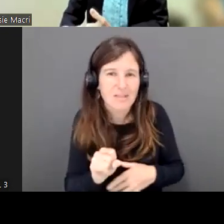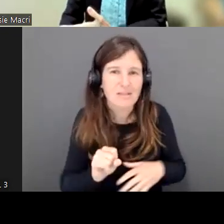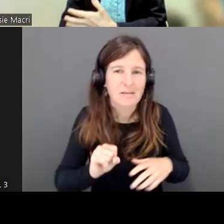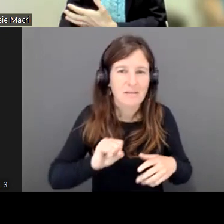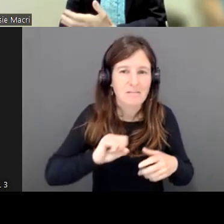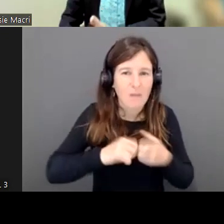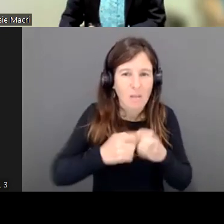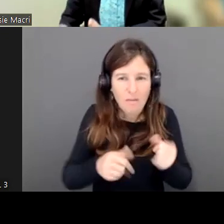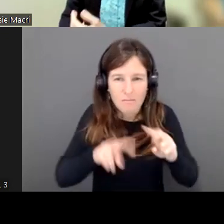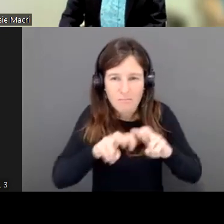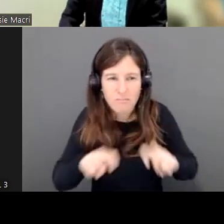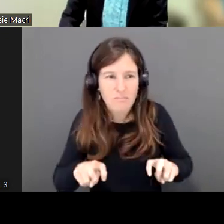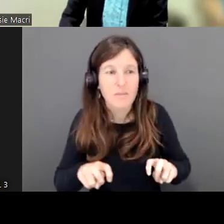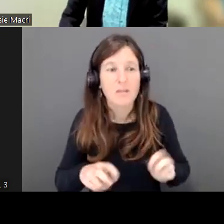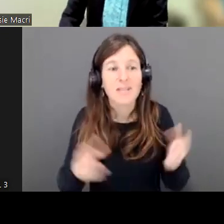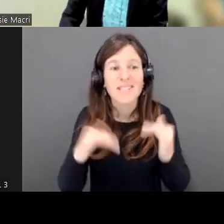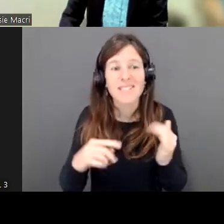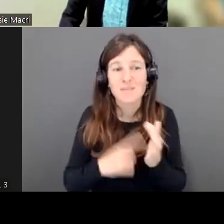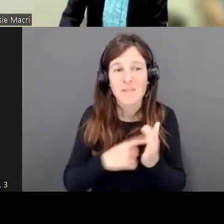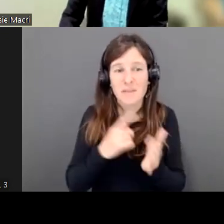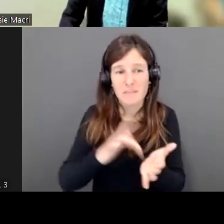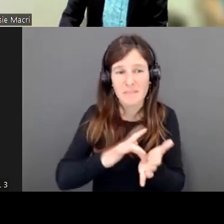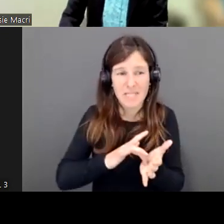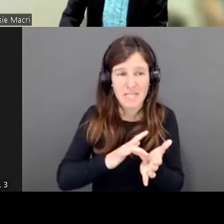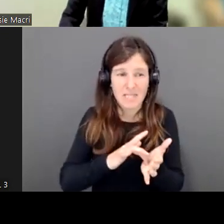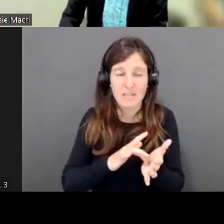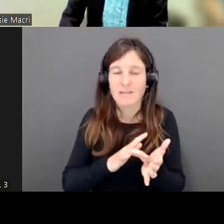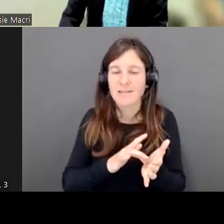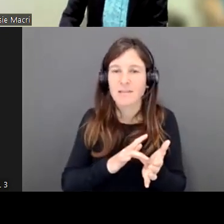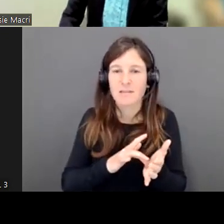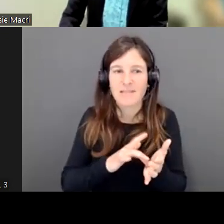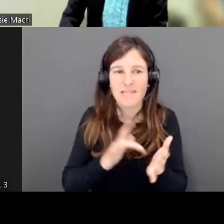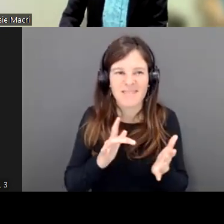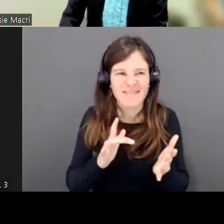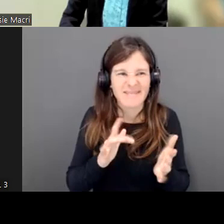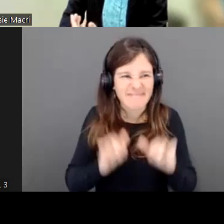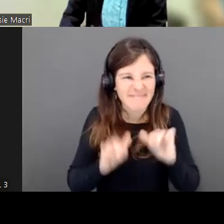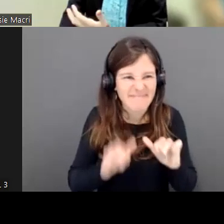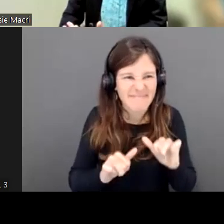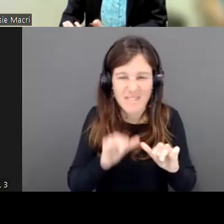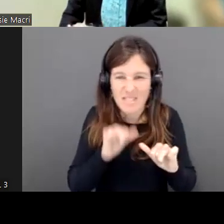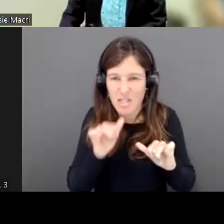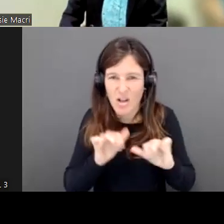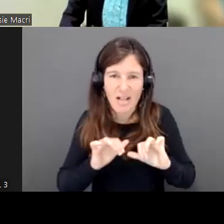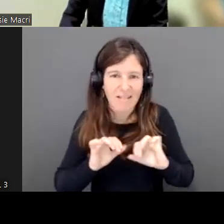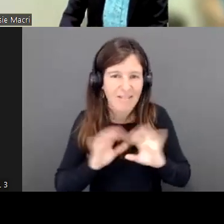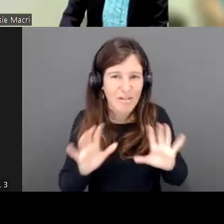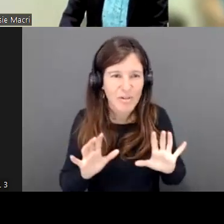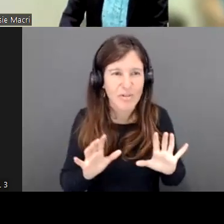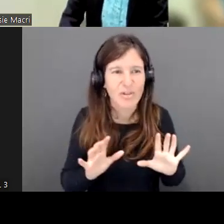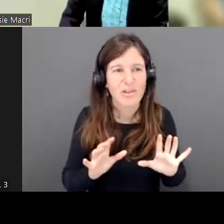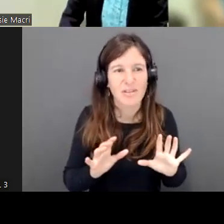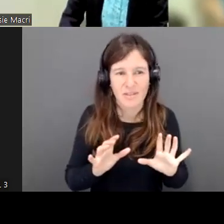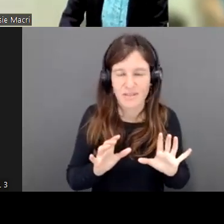infection, we may want to administer antibiotics if it seems medically appropriate. But then there's other parts that